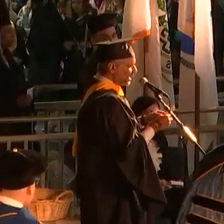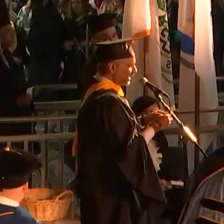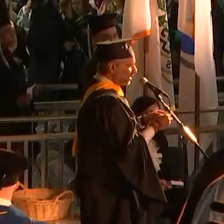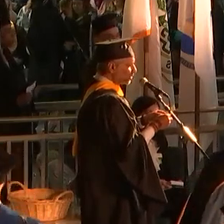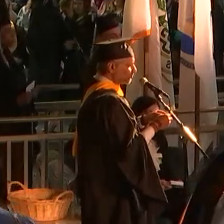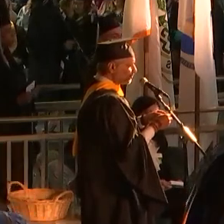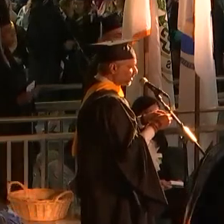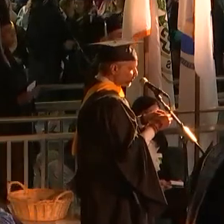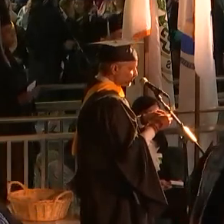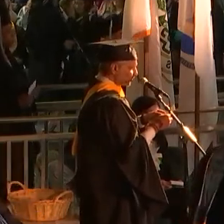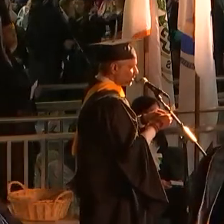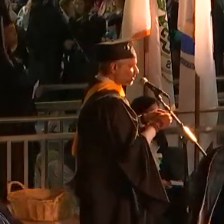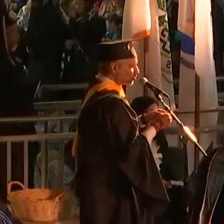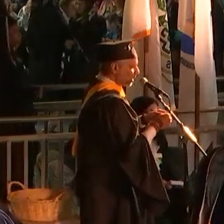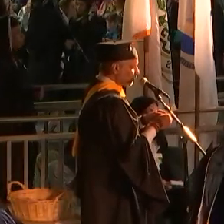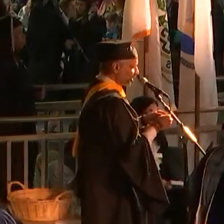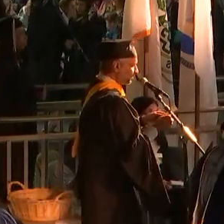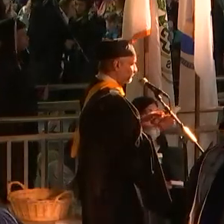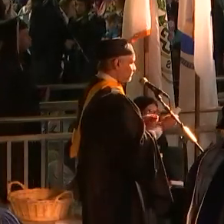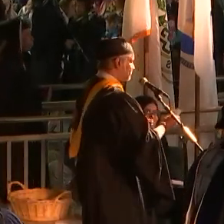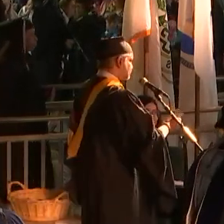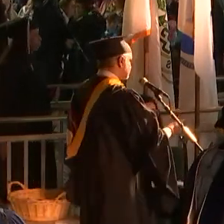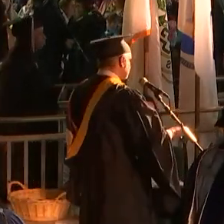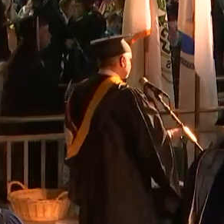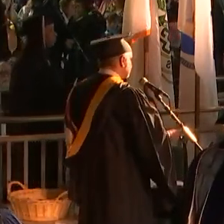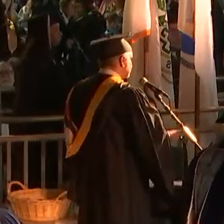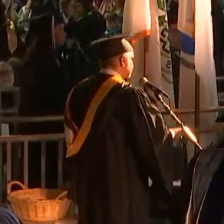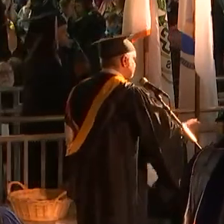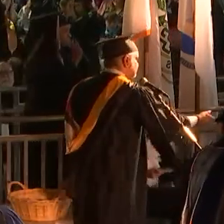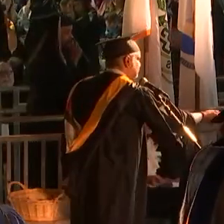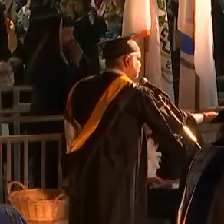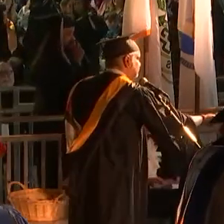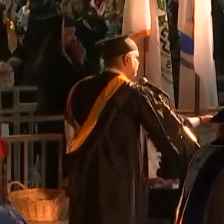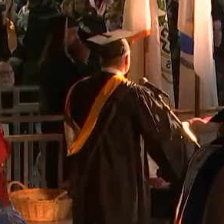Melissa L. Viveros, cum laude.